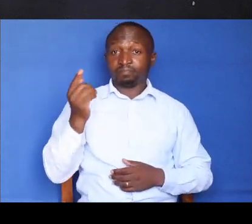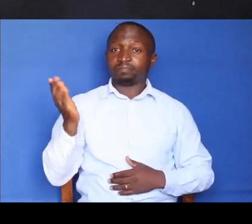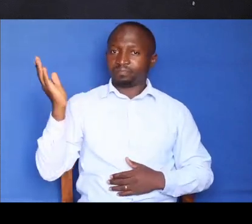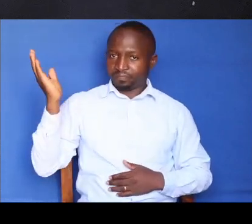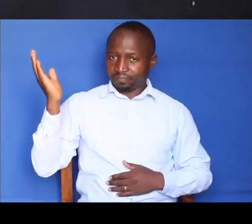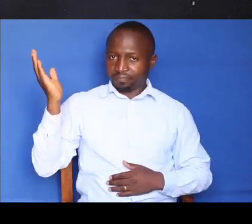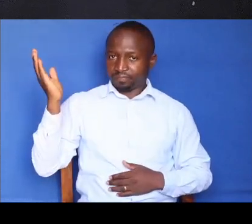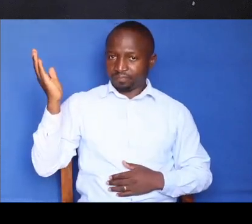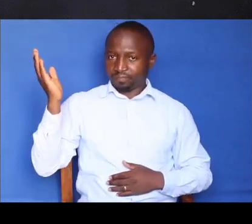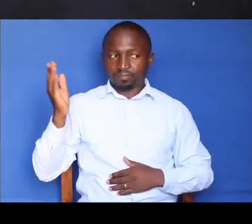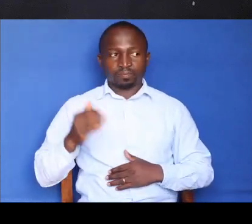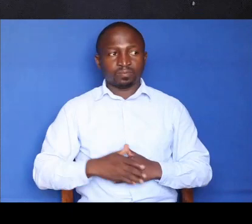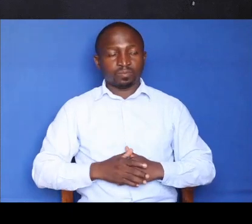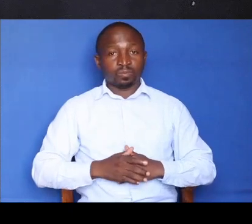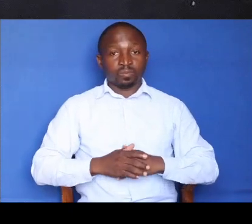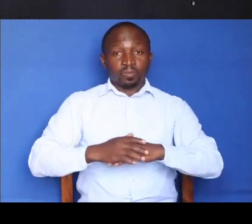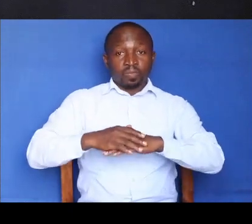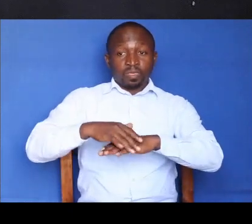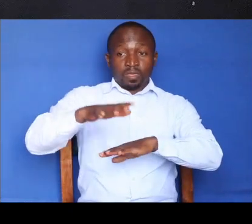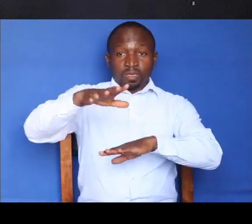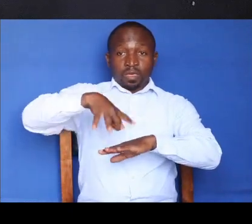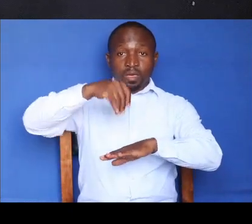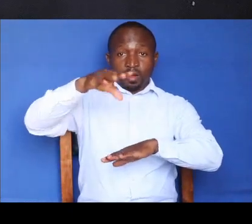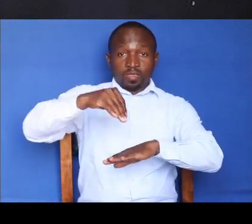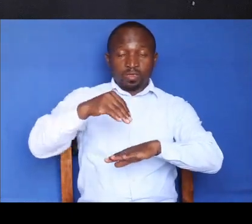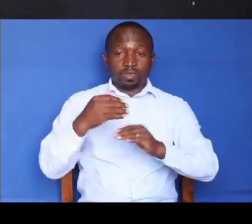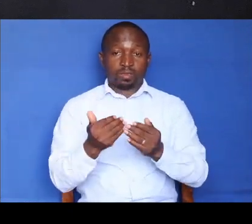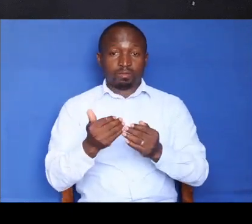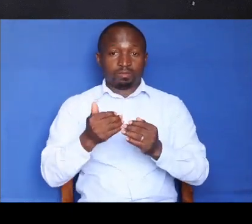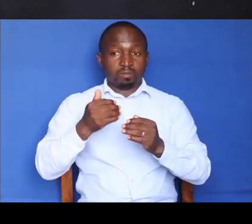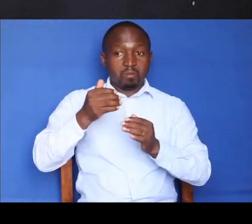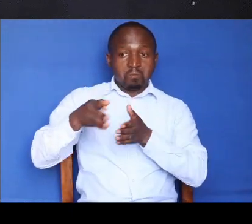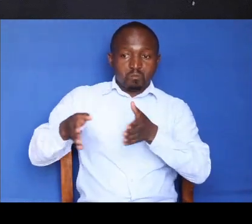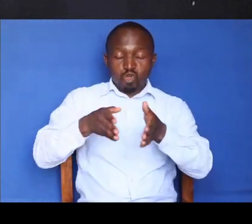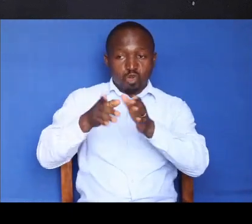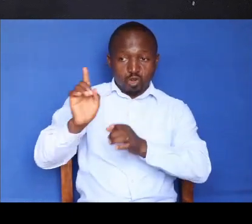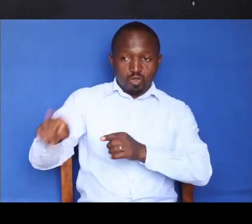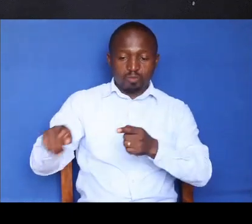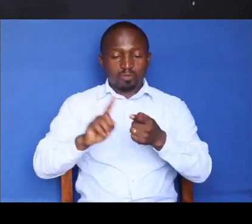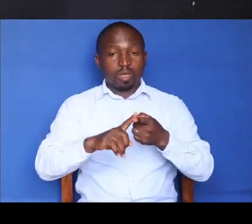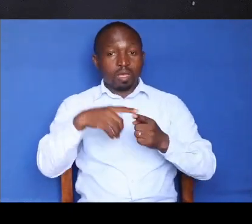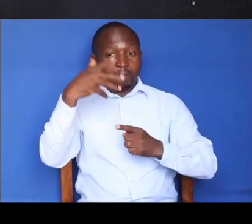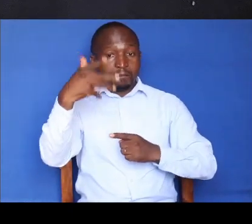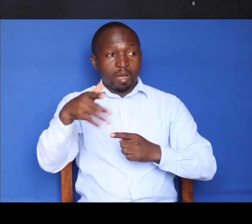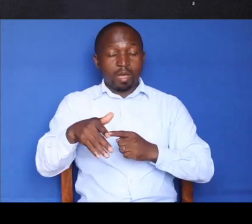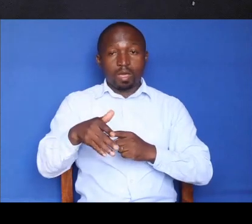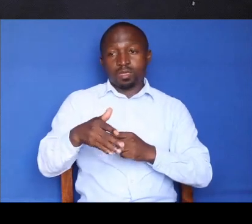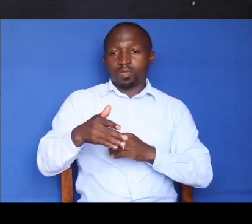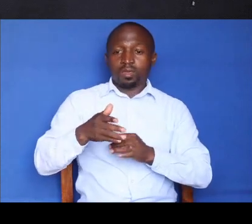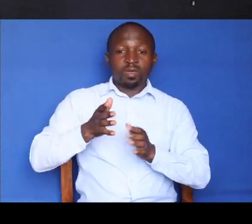Landscape with the river. The gradient of water flow is more gentle, but this